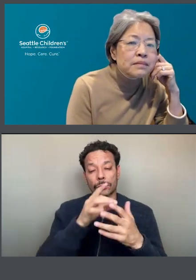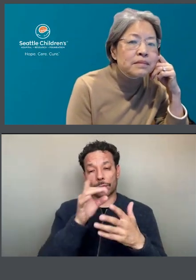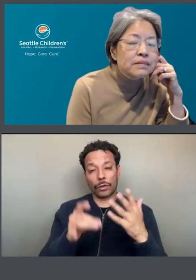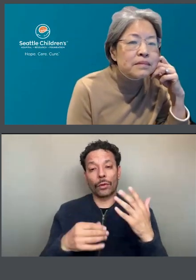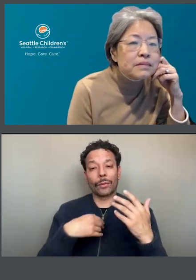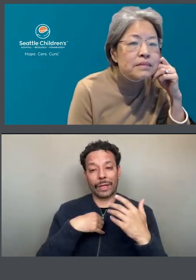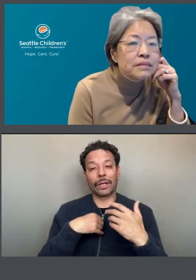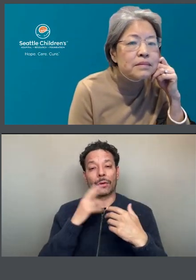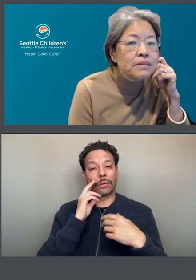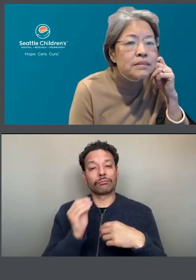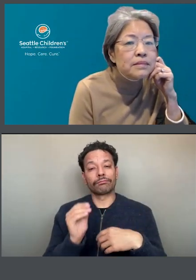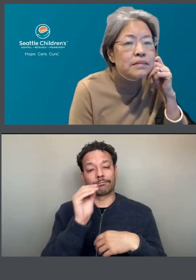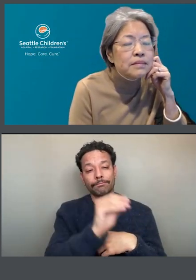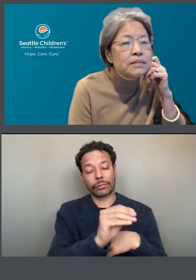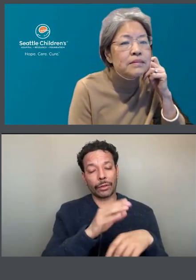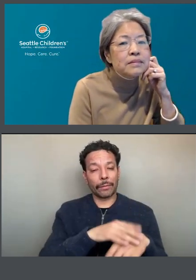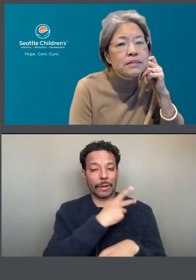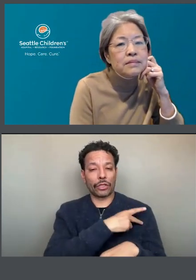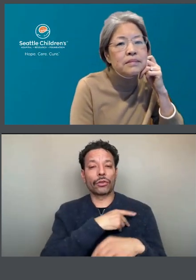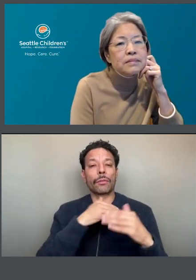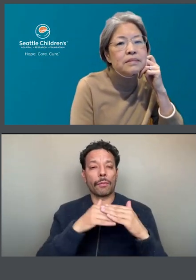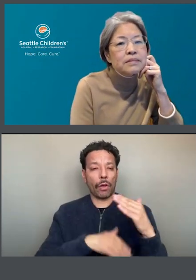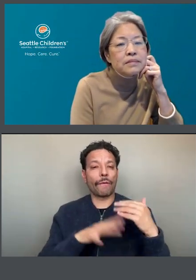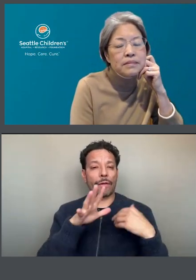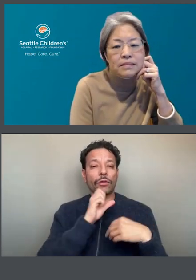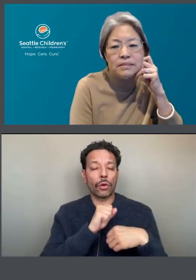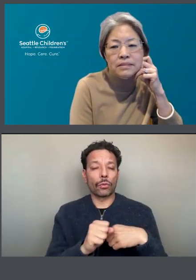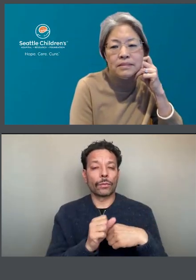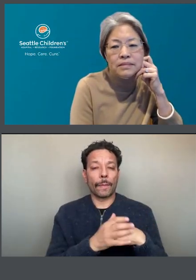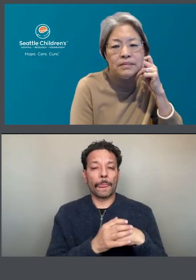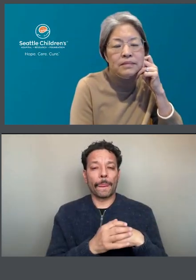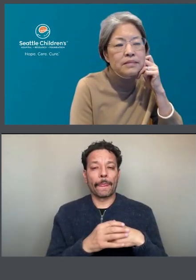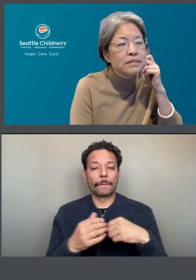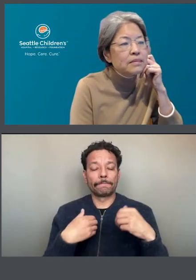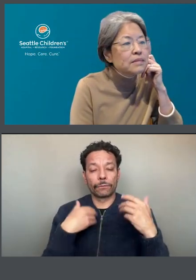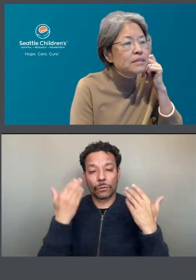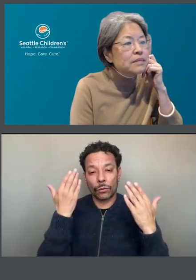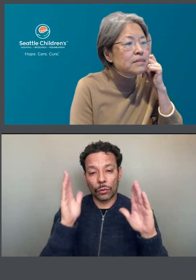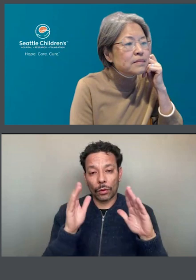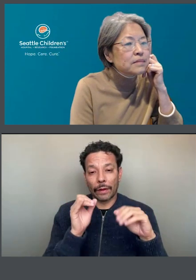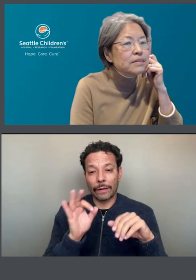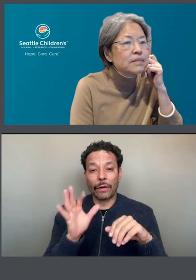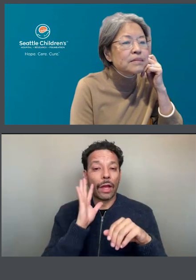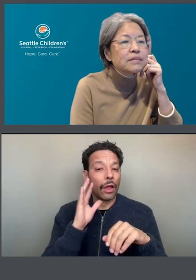have implanted patients who are well below 5 years of age. We don't know if it's